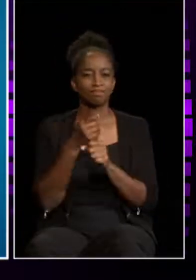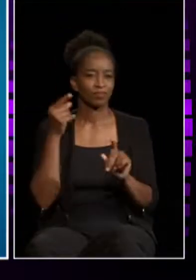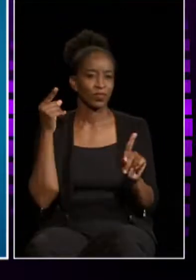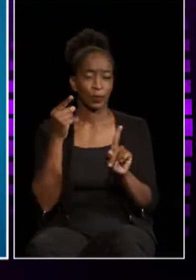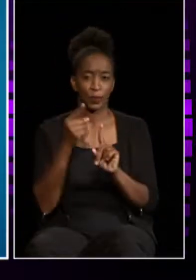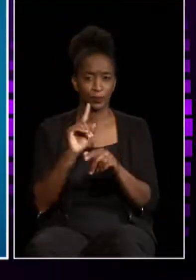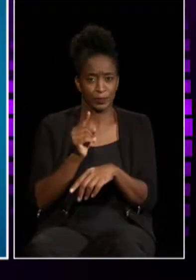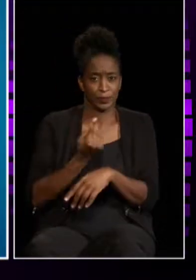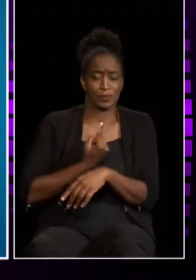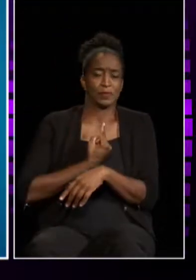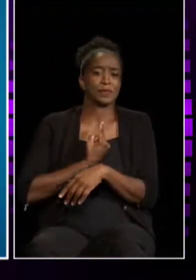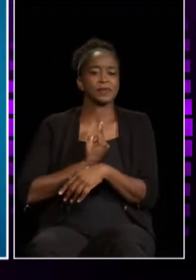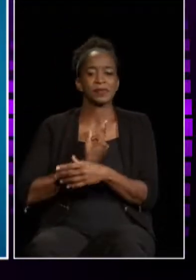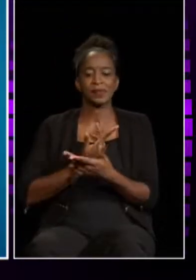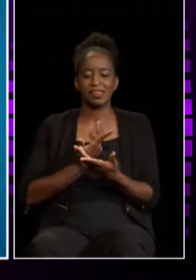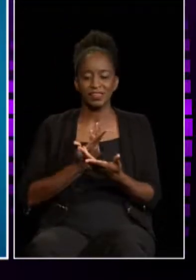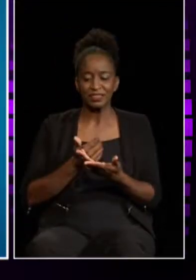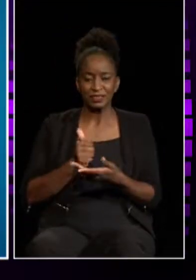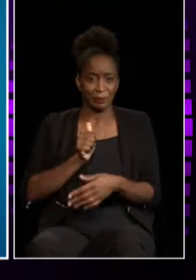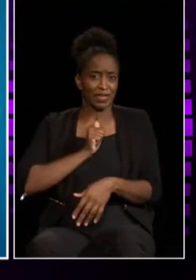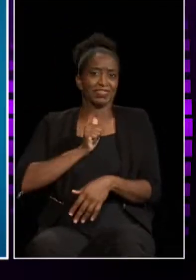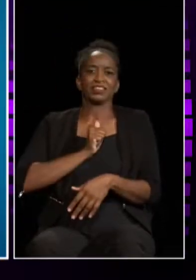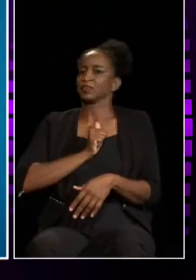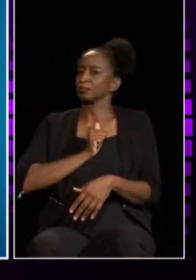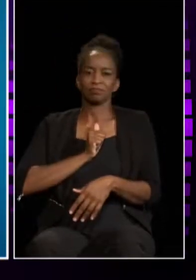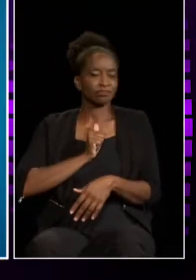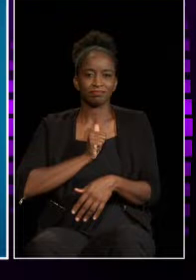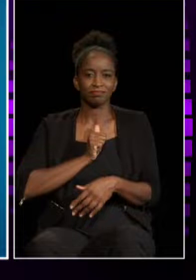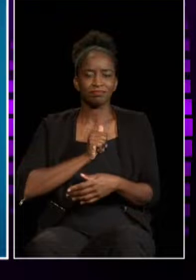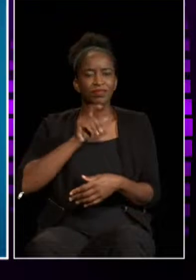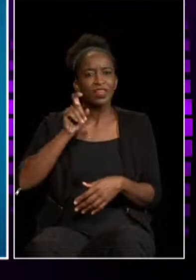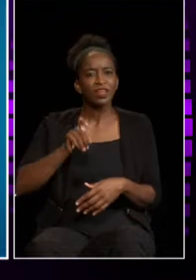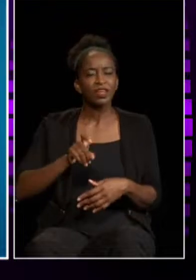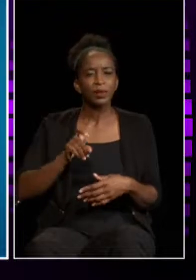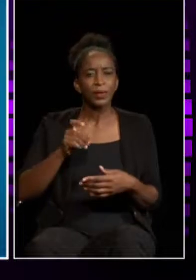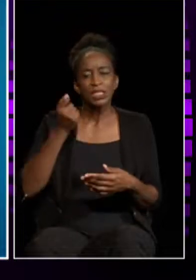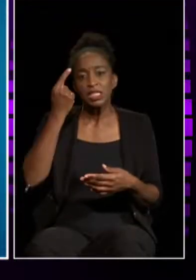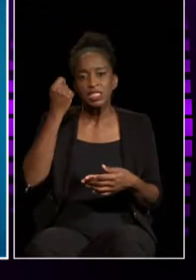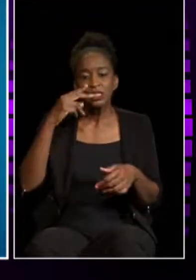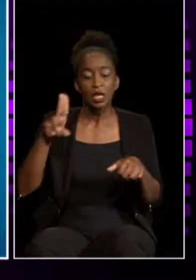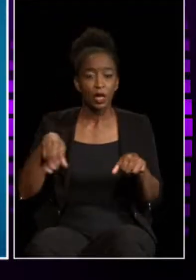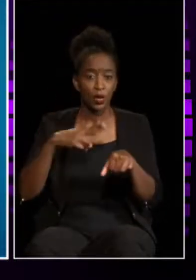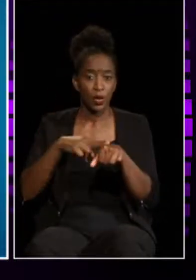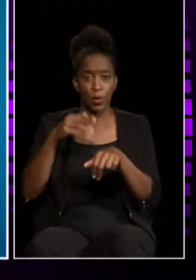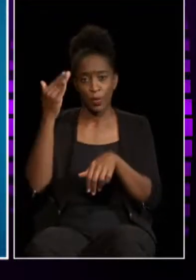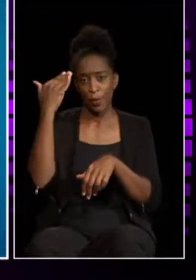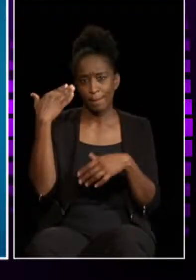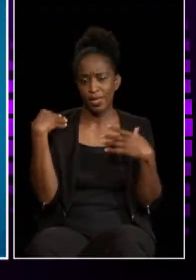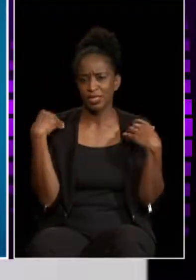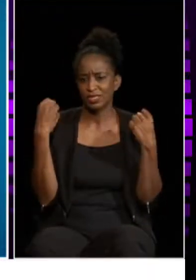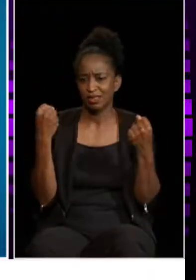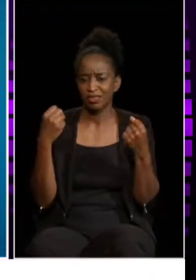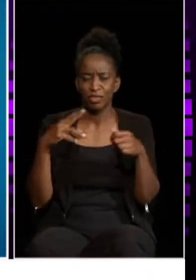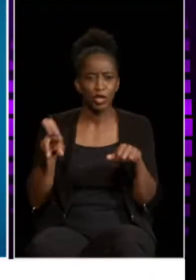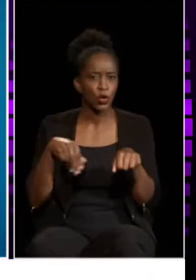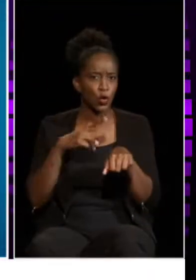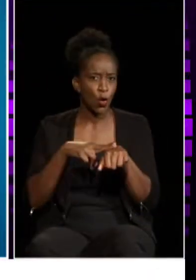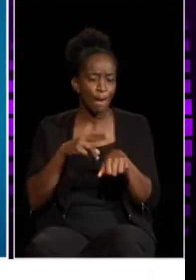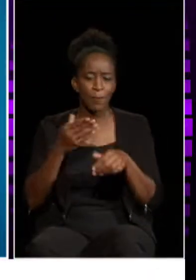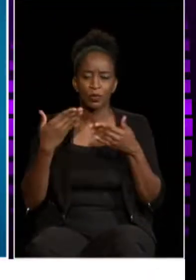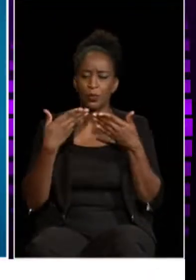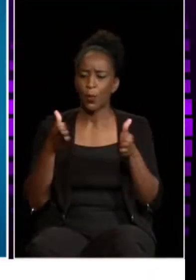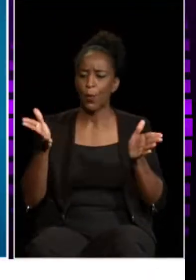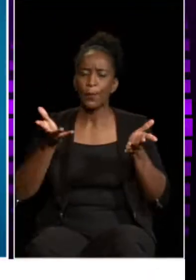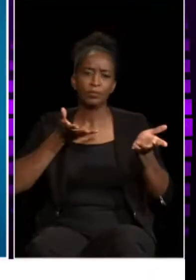normalize seeking help. We need to normalize being sensitive to mental health and mental health issues. That is the main crux of what we